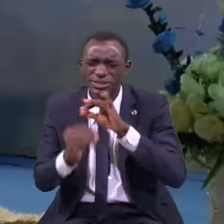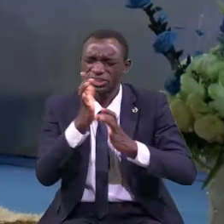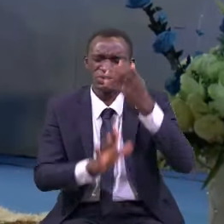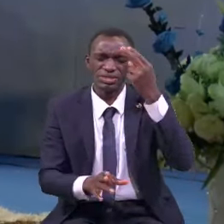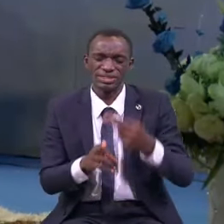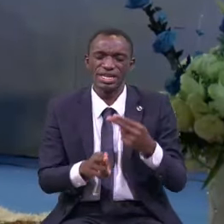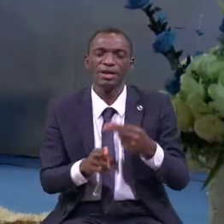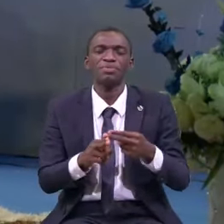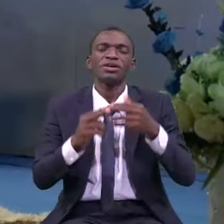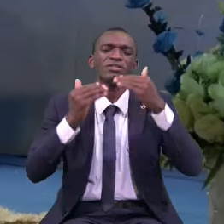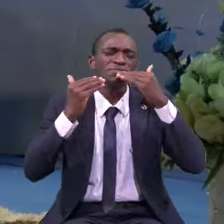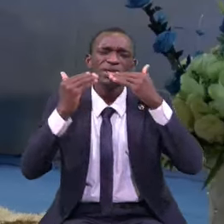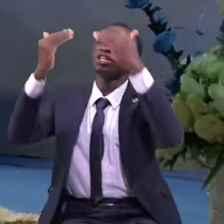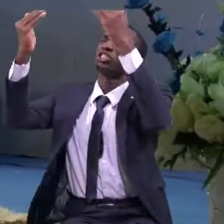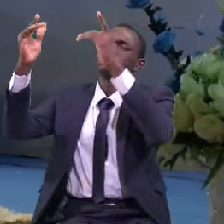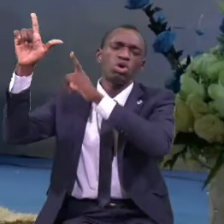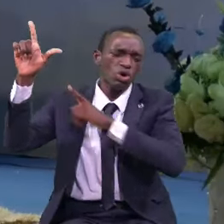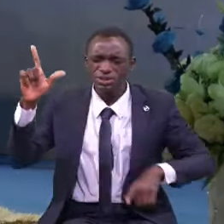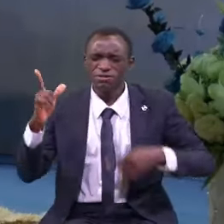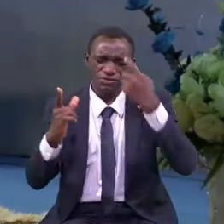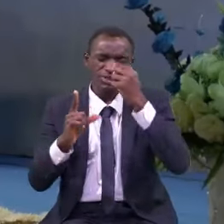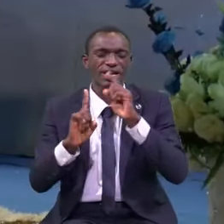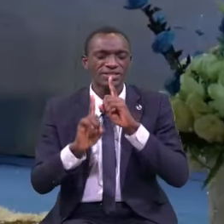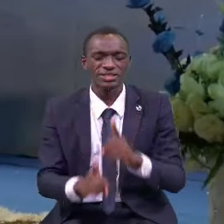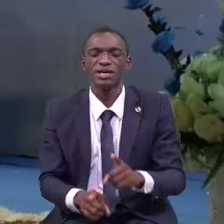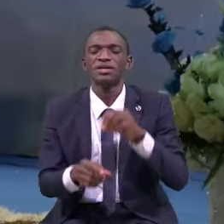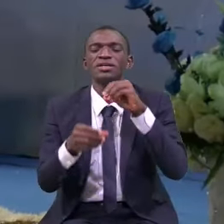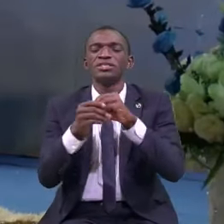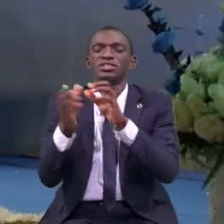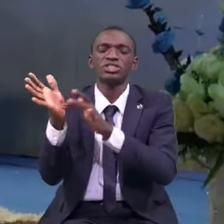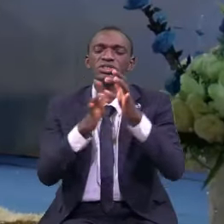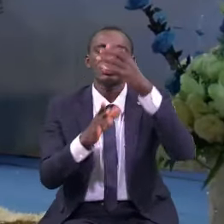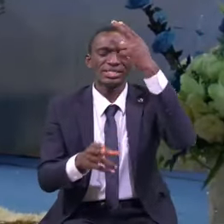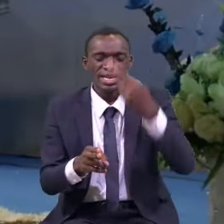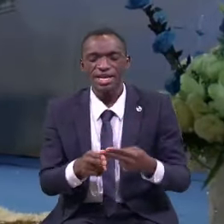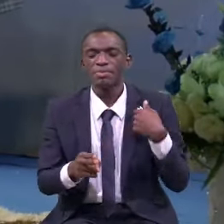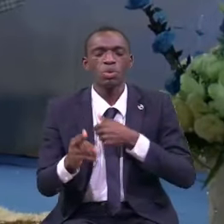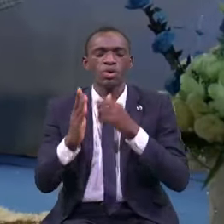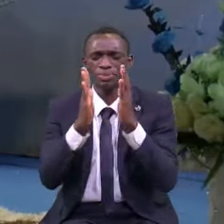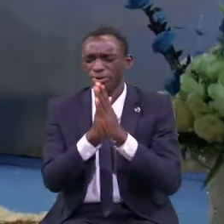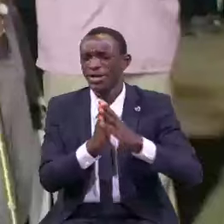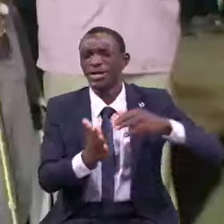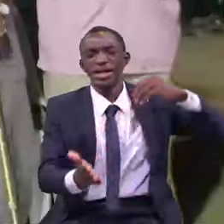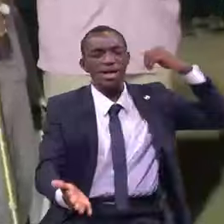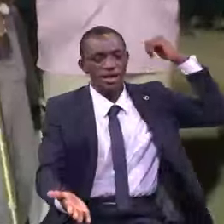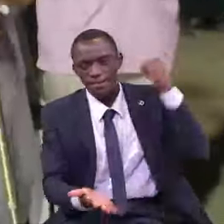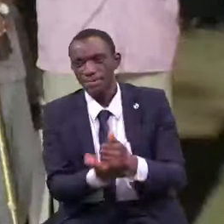Thank you, Lord, for the answer. In Jesus' name we pray.